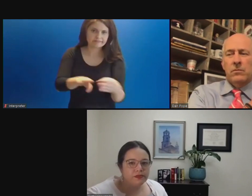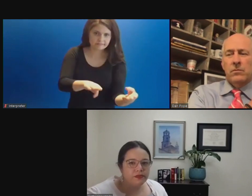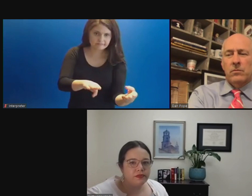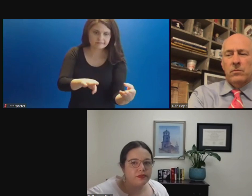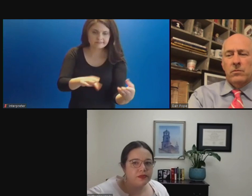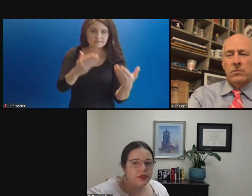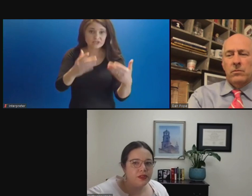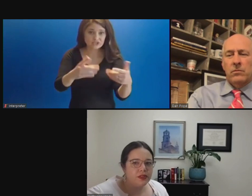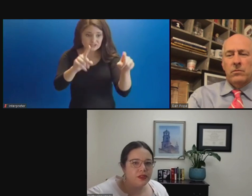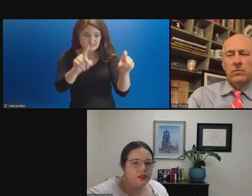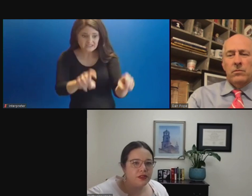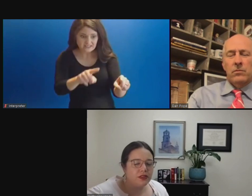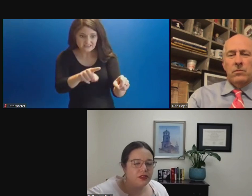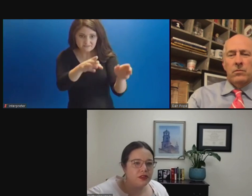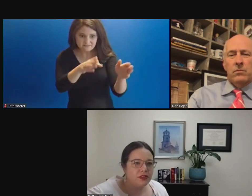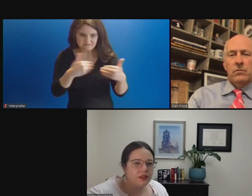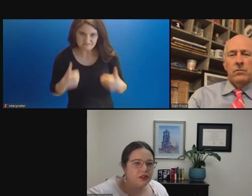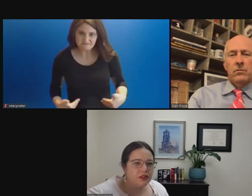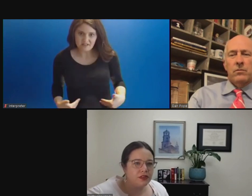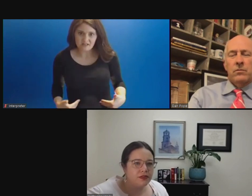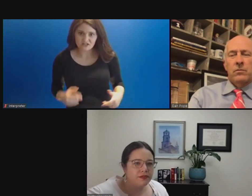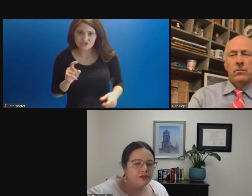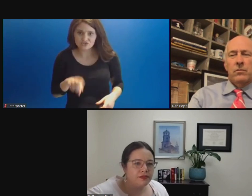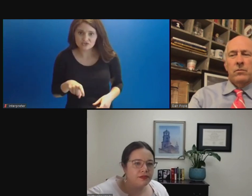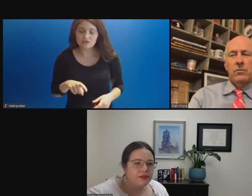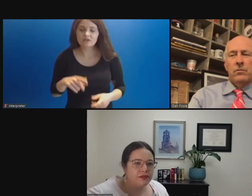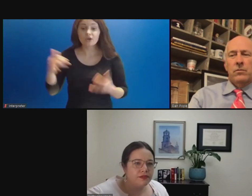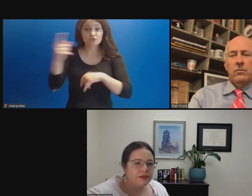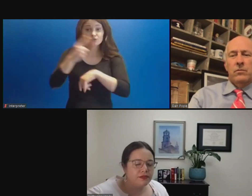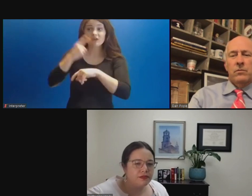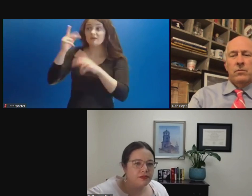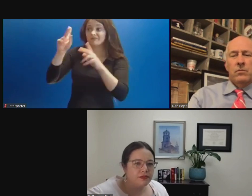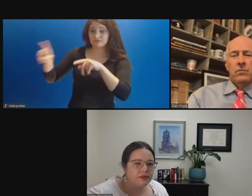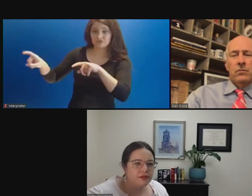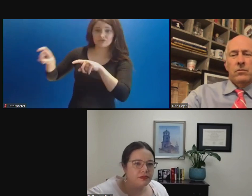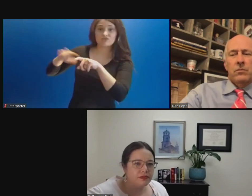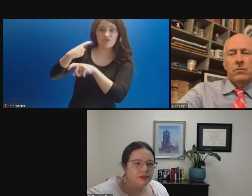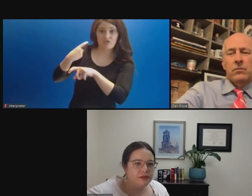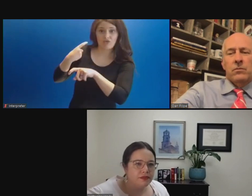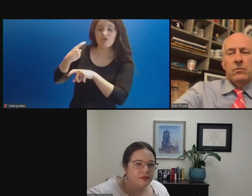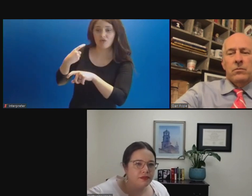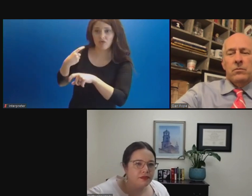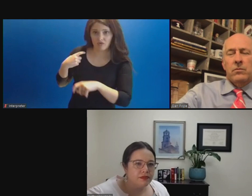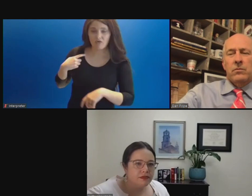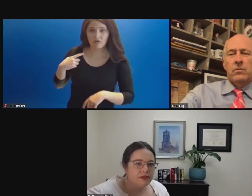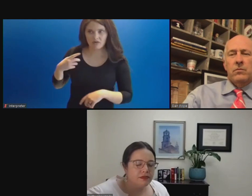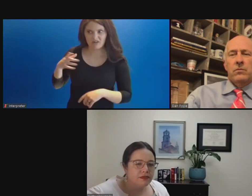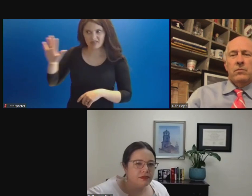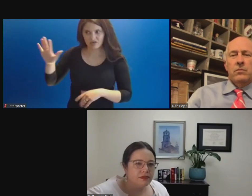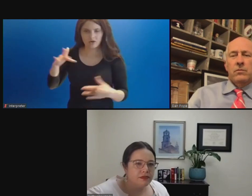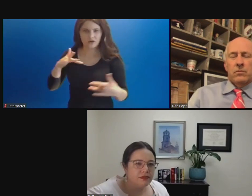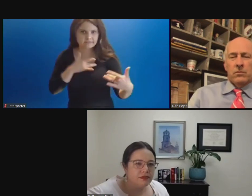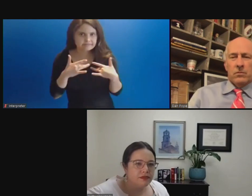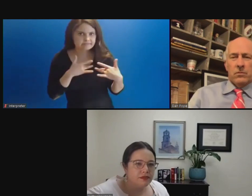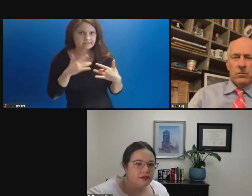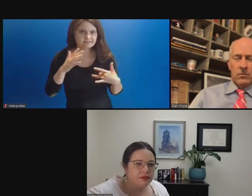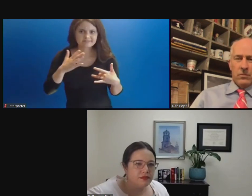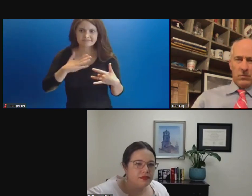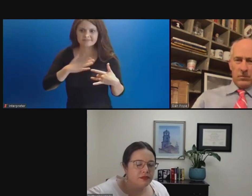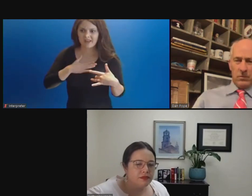the COVID testing, but we actually had a call today from one of our readers, and that was their concern that their